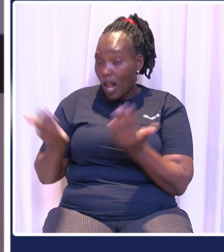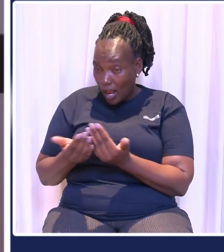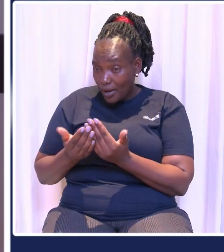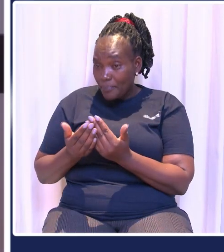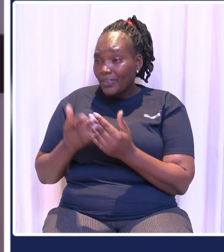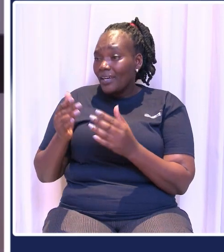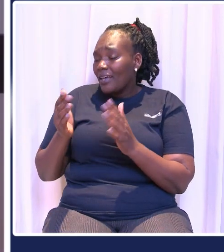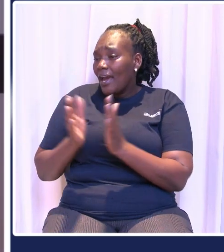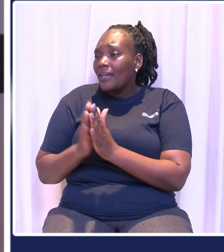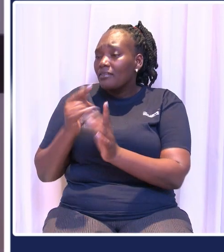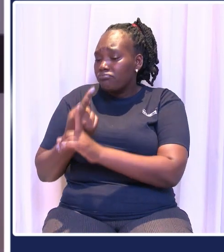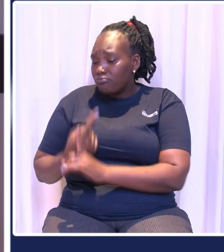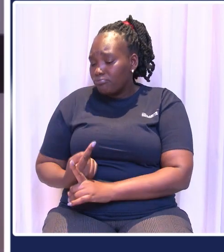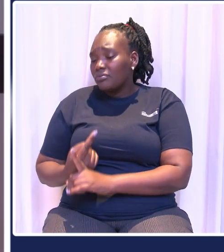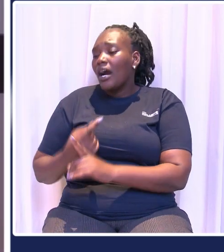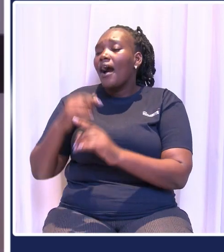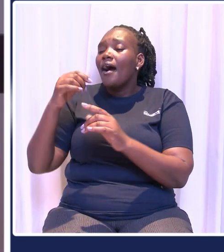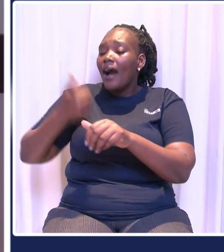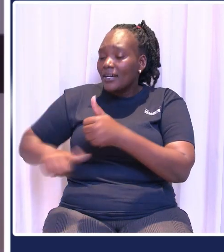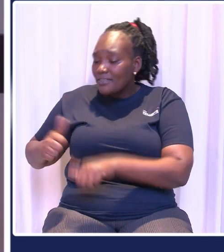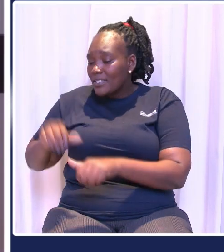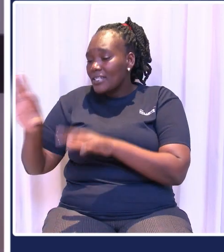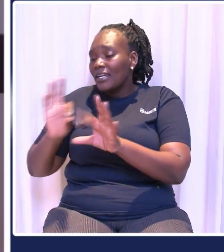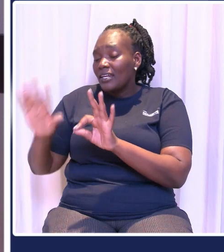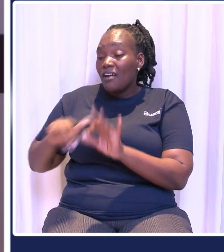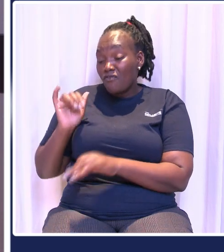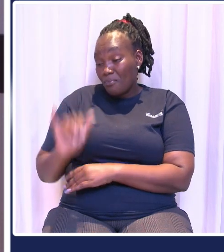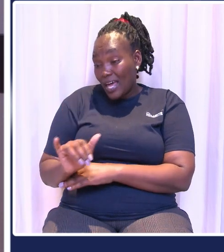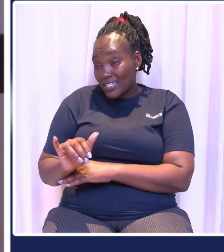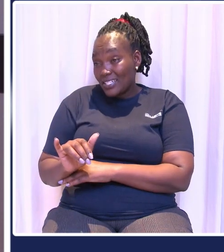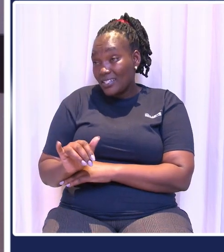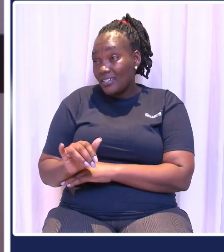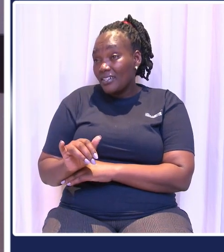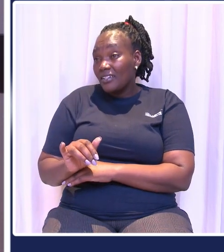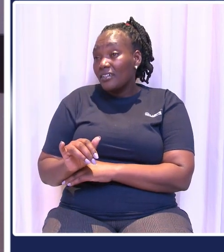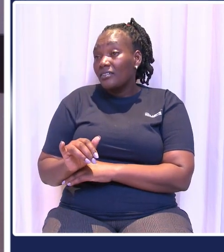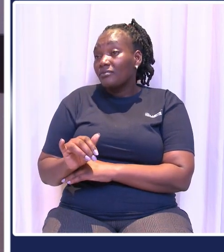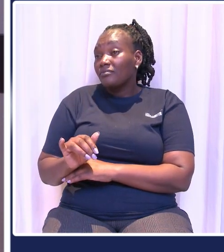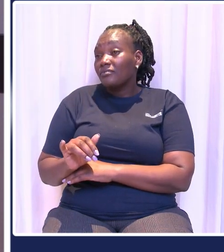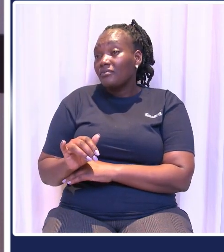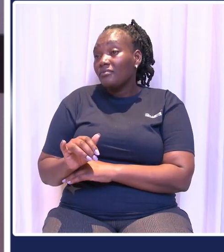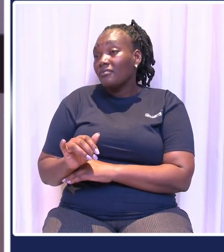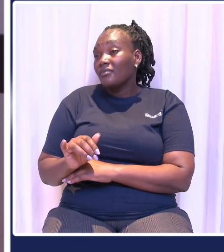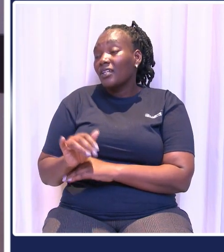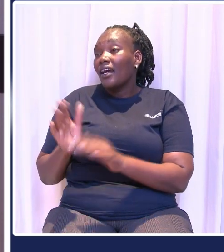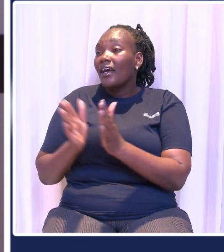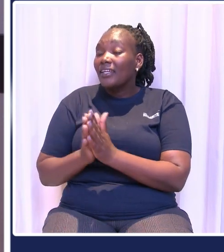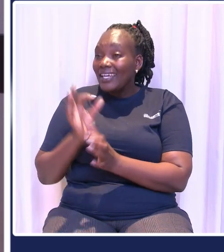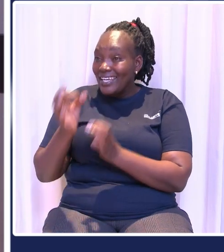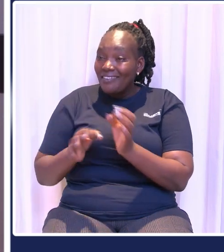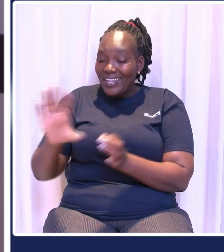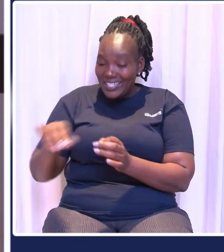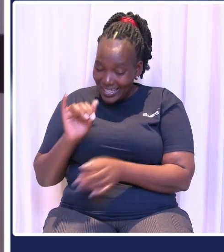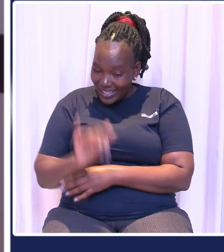and a set of activities, that they derive from that values and the mission that they set for themselves. And if they take